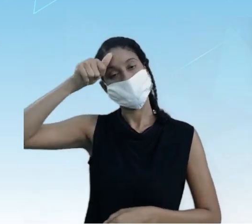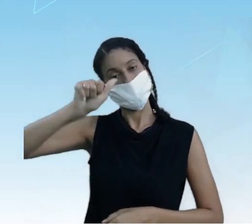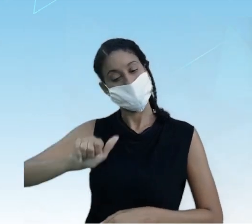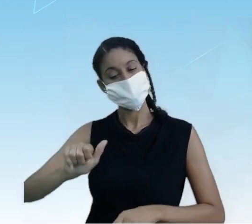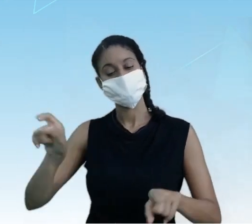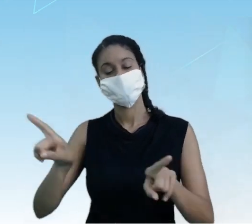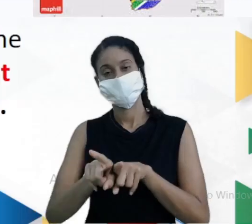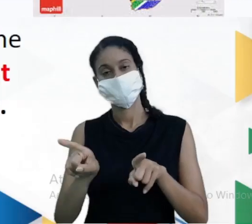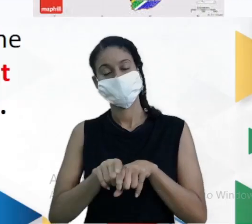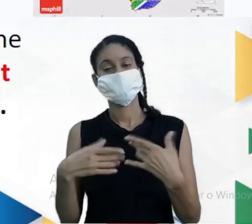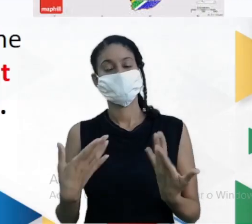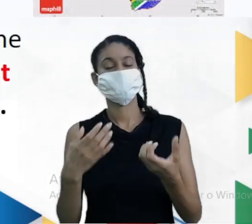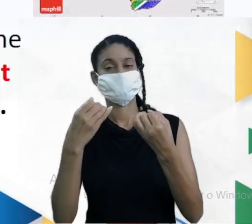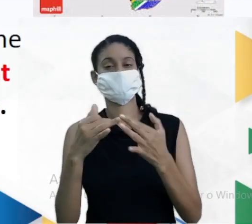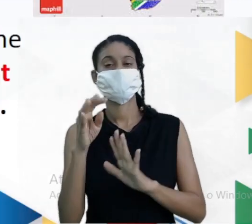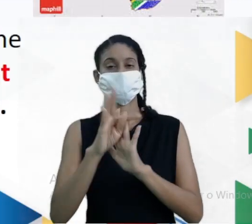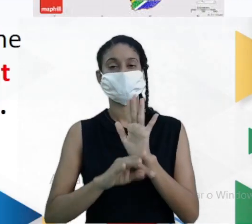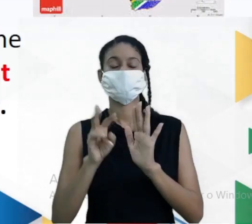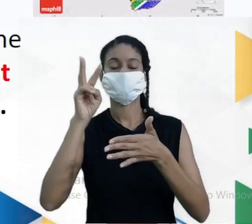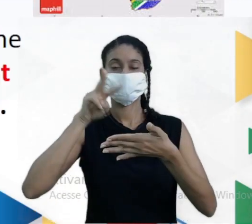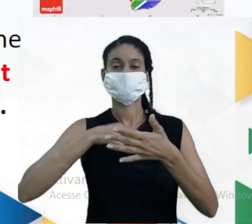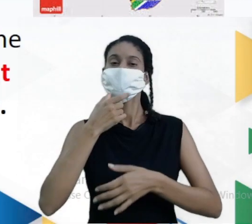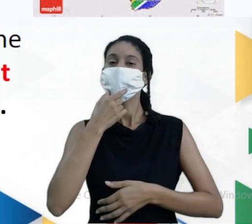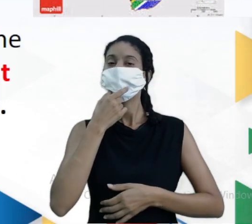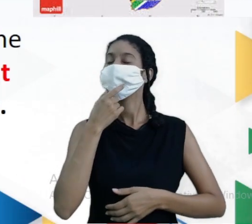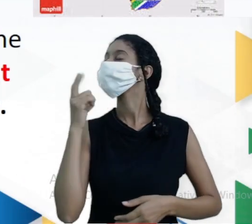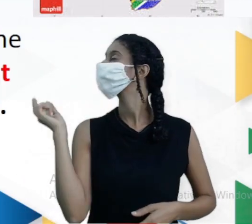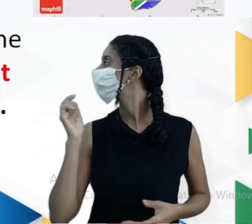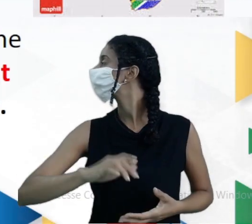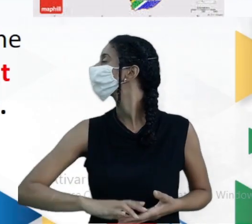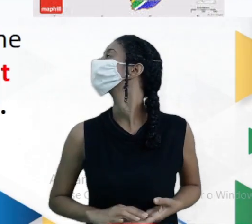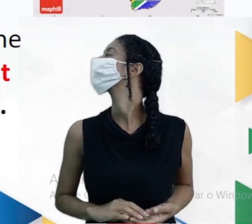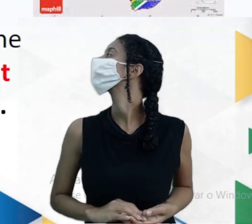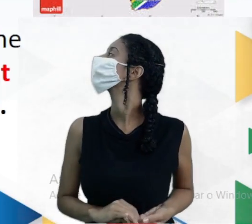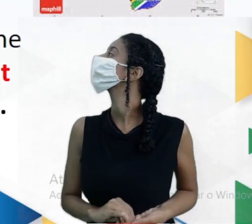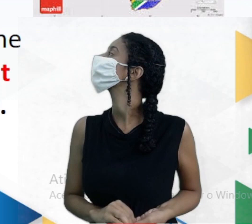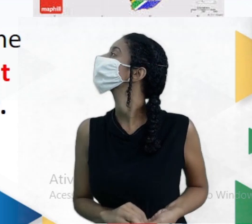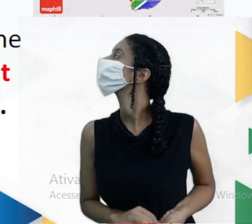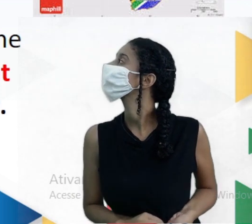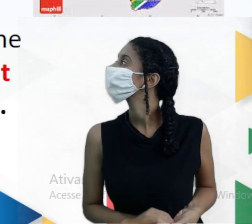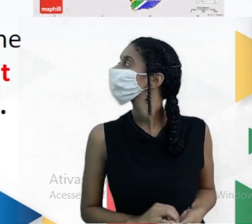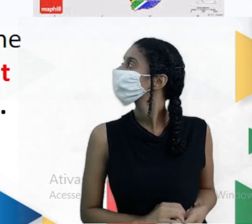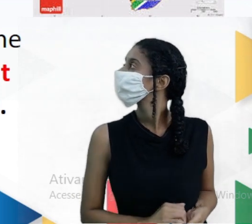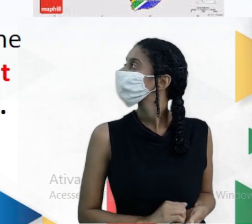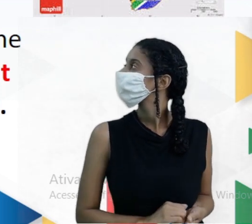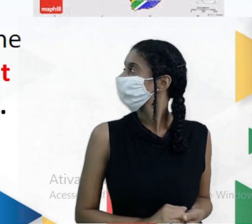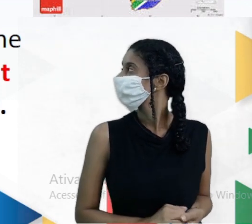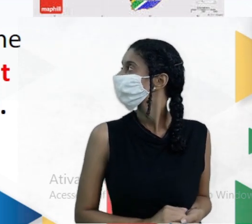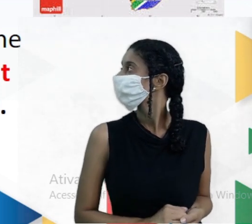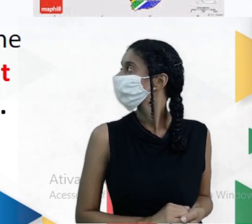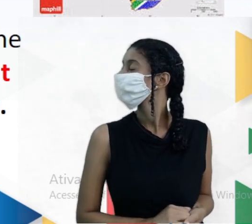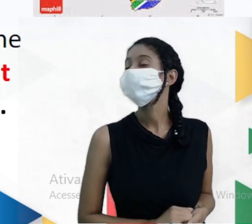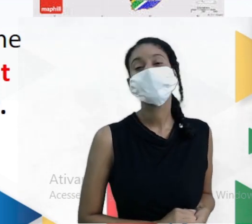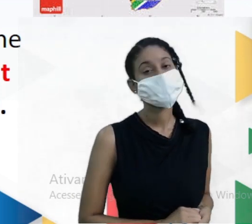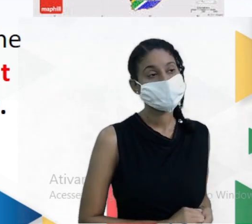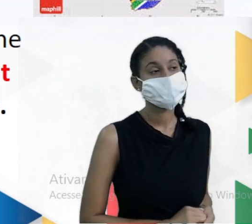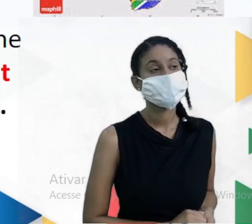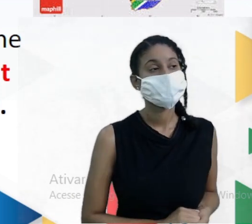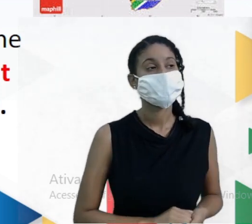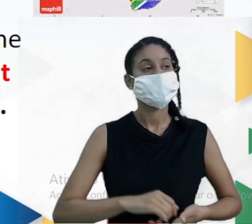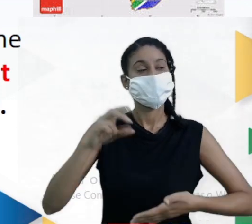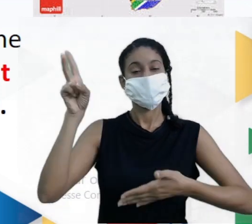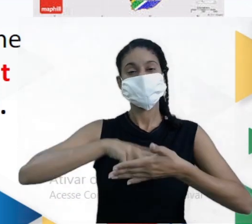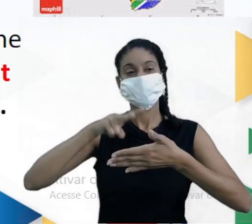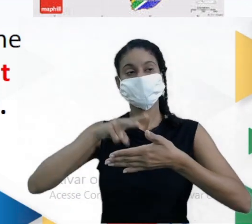diz assim, né? English presence of a huge impact in Africa is in South Africa. A presença